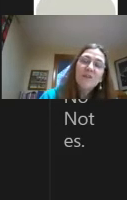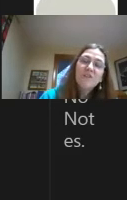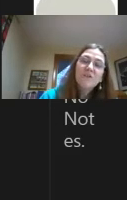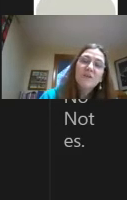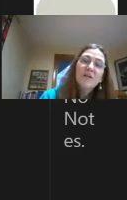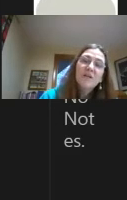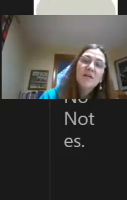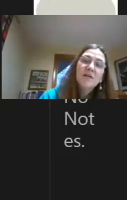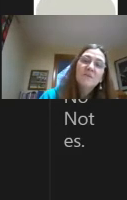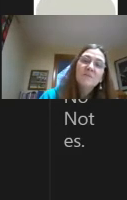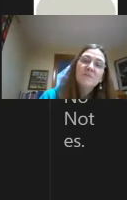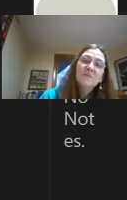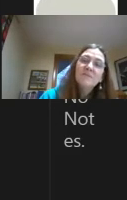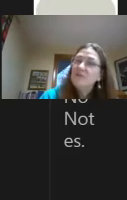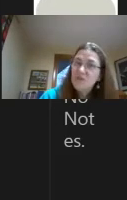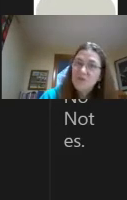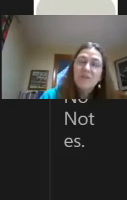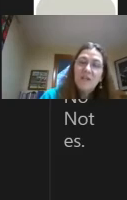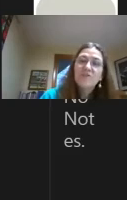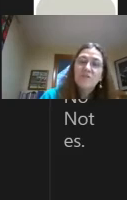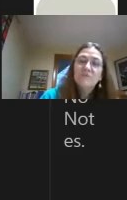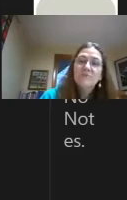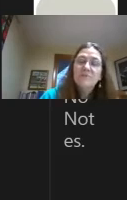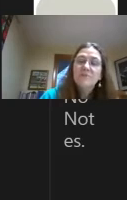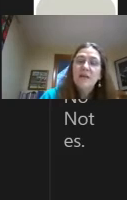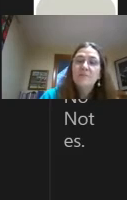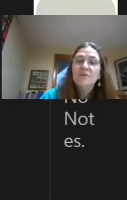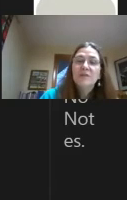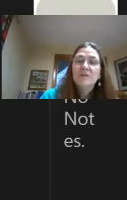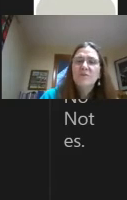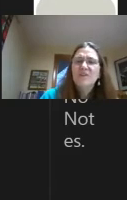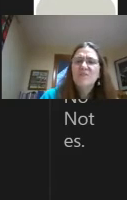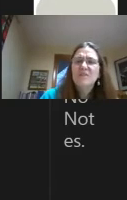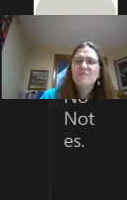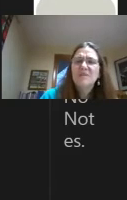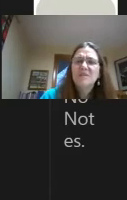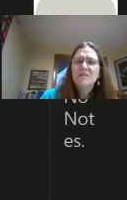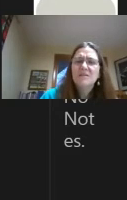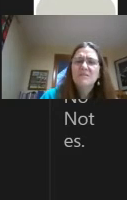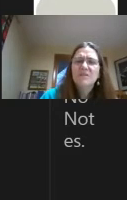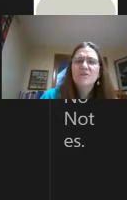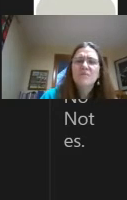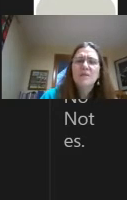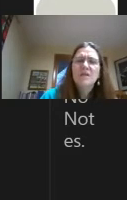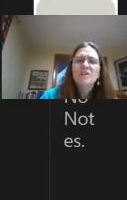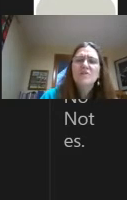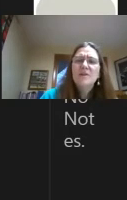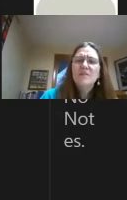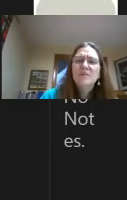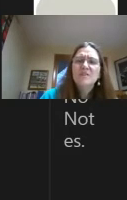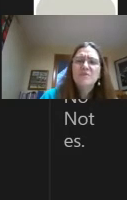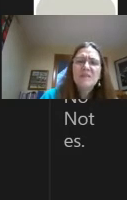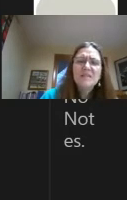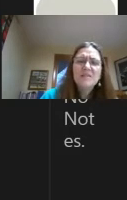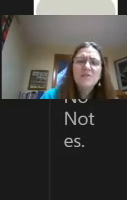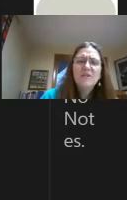much to pasture. They're just using the natural animals. Like, oh, and this should be species, excuse me. So it depends on